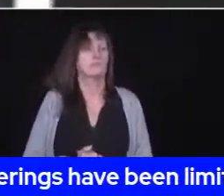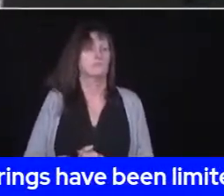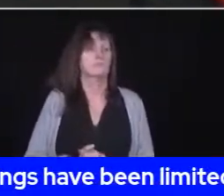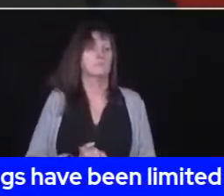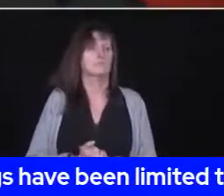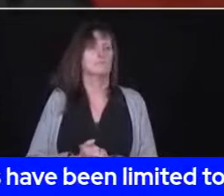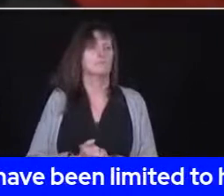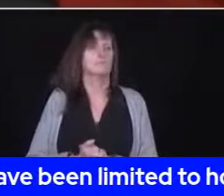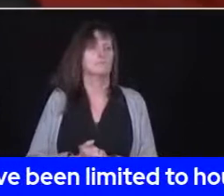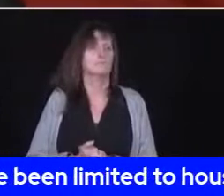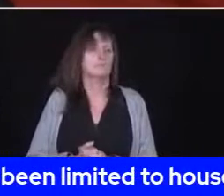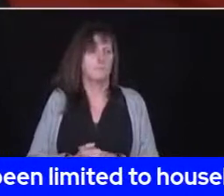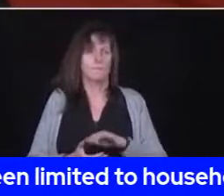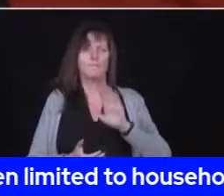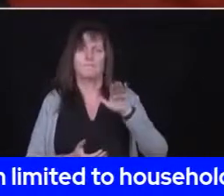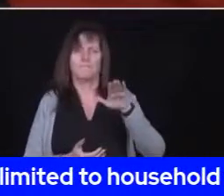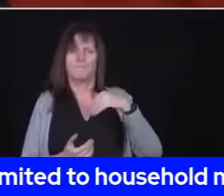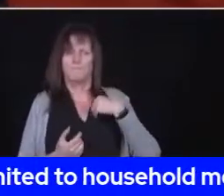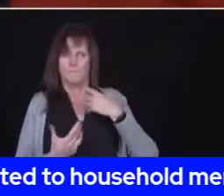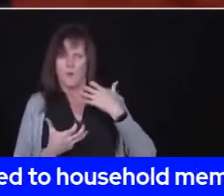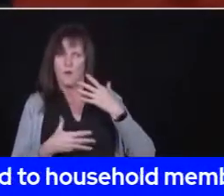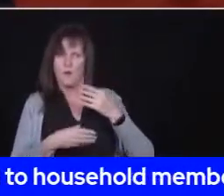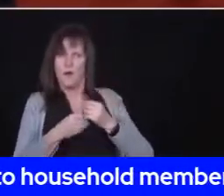I don't think I've ever mentioned this before.